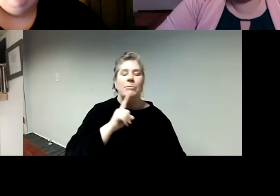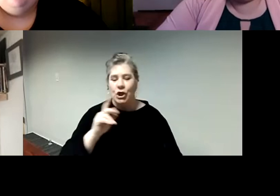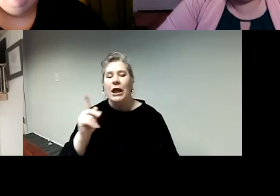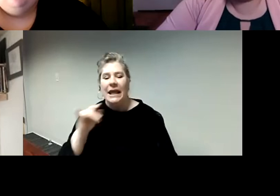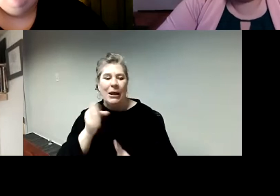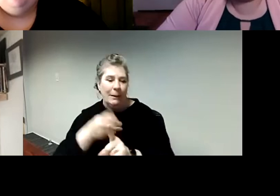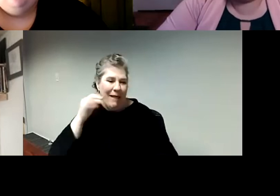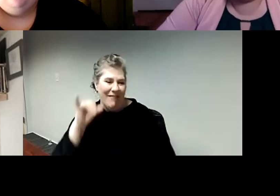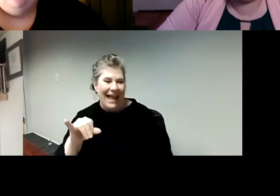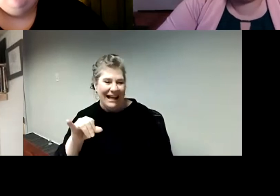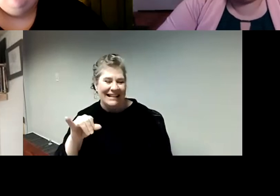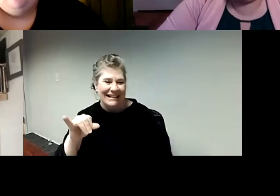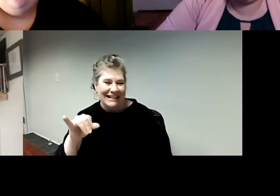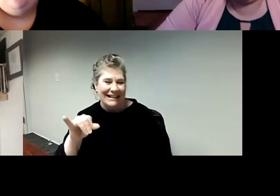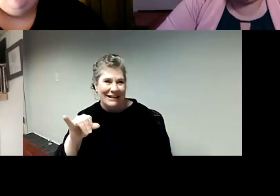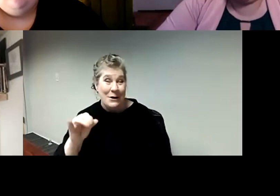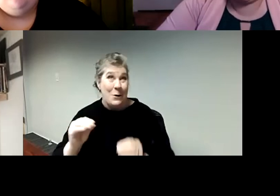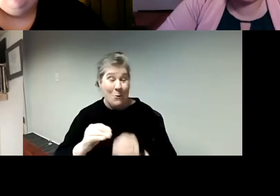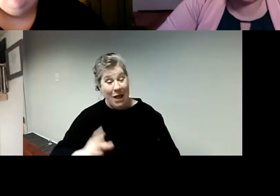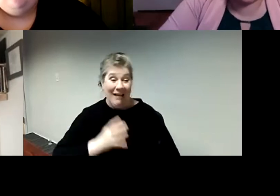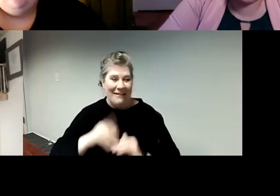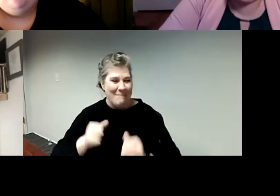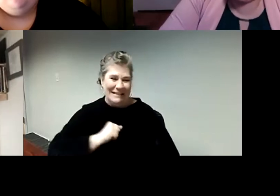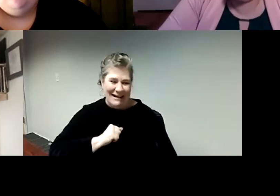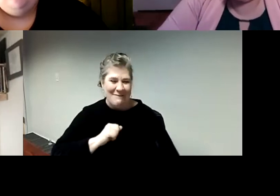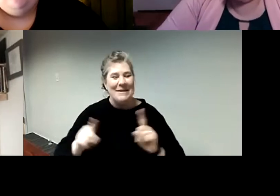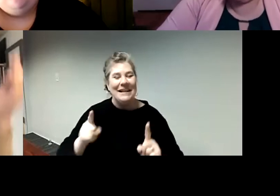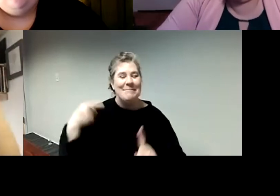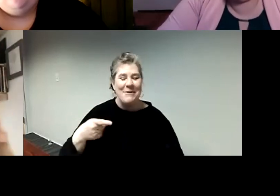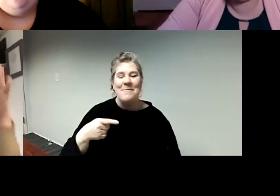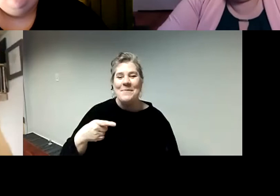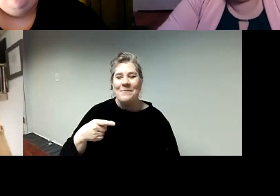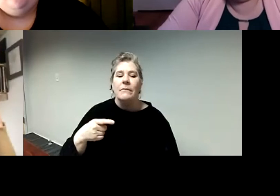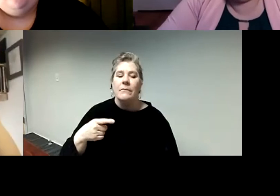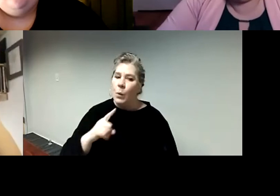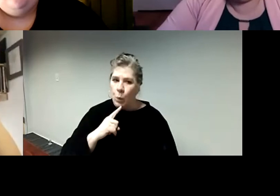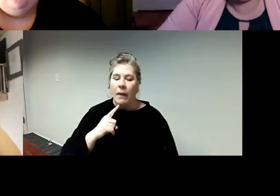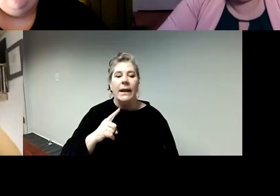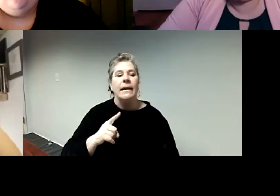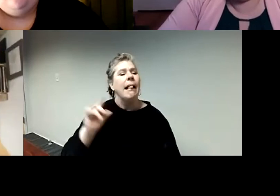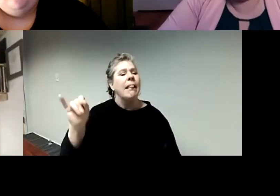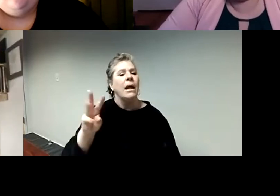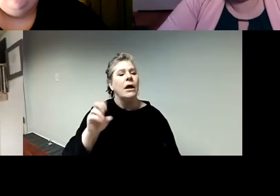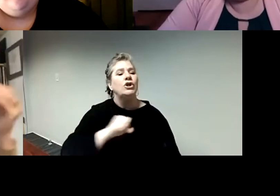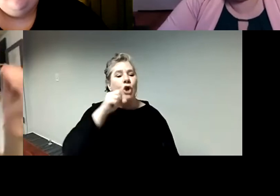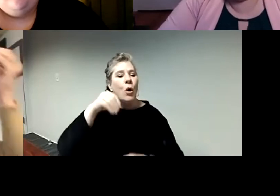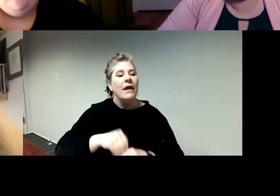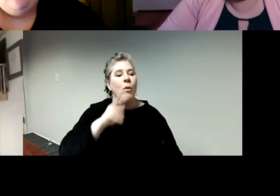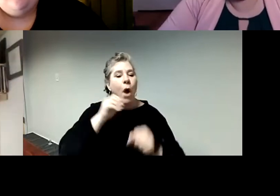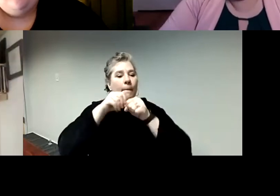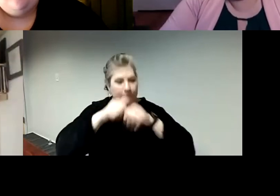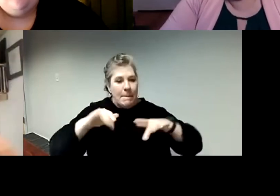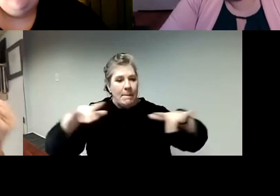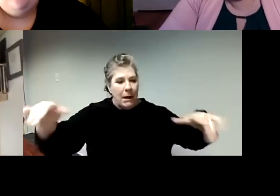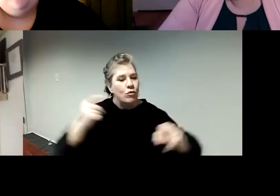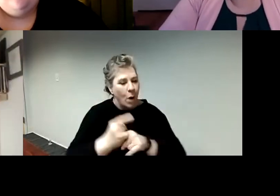this far more eloquently than I can, has a huge ripple effect on our mental state, as well